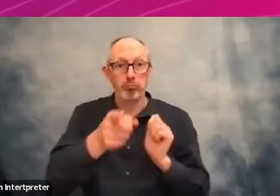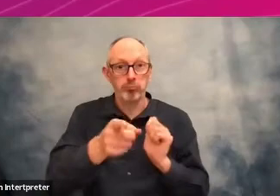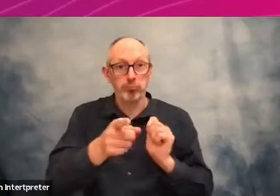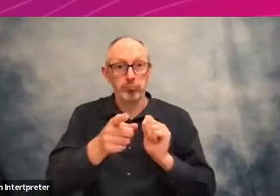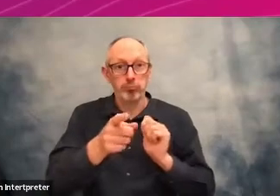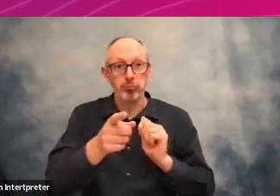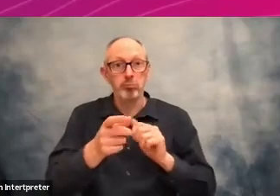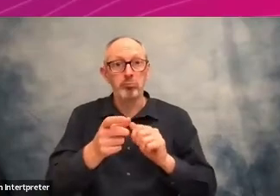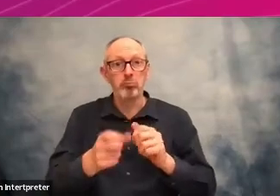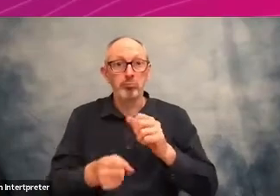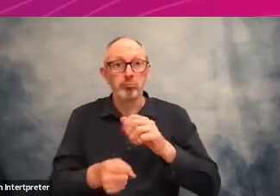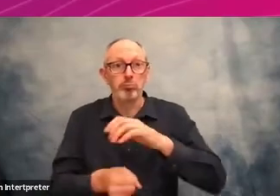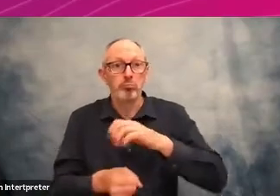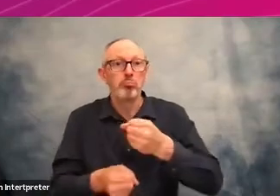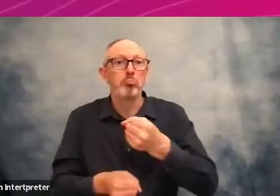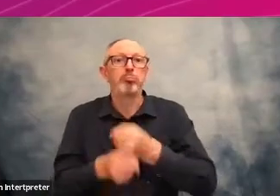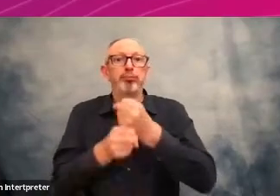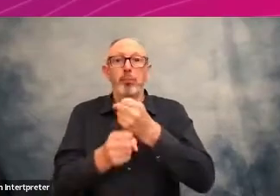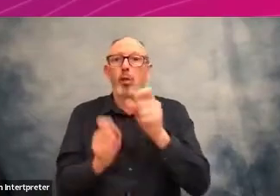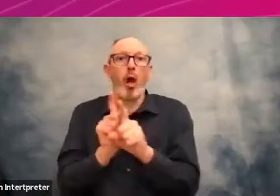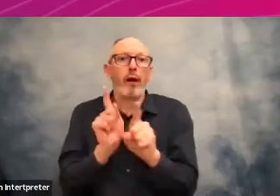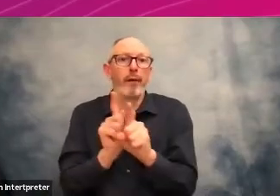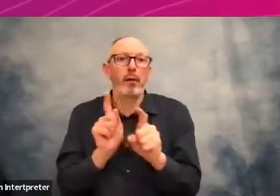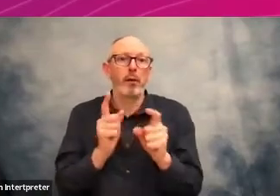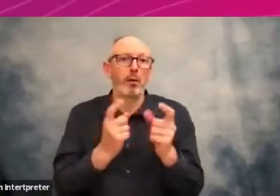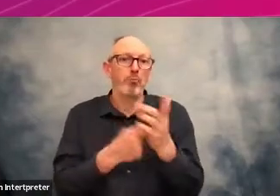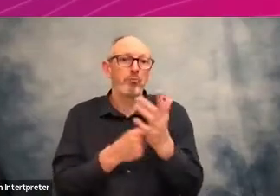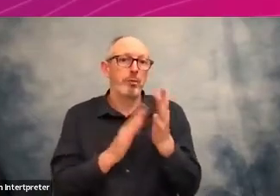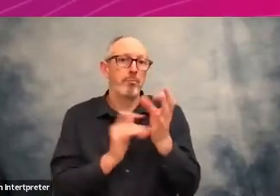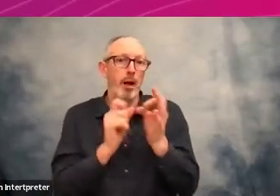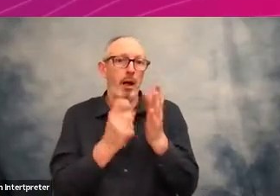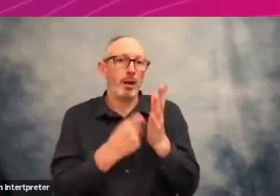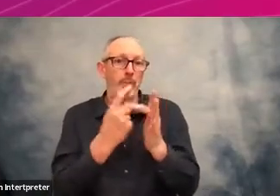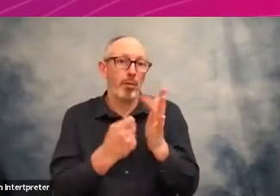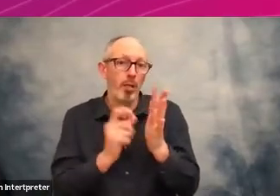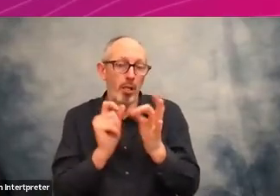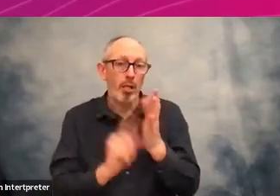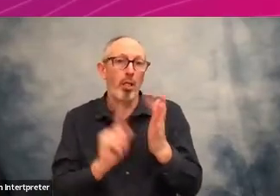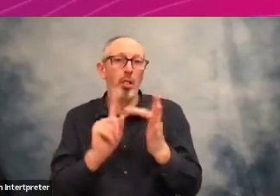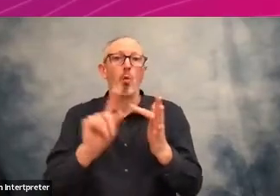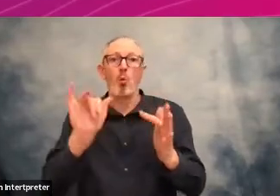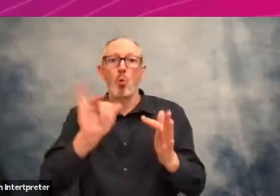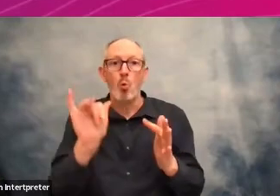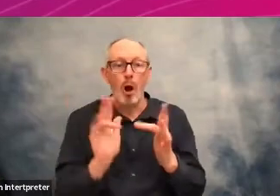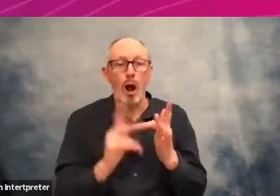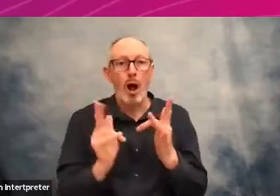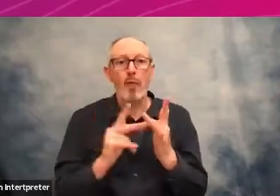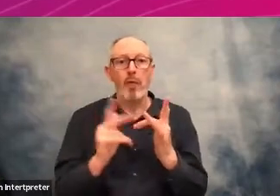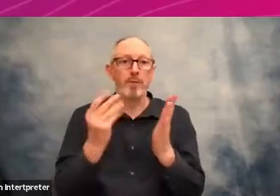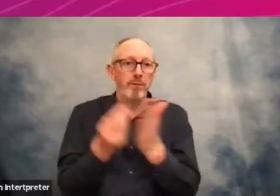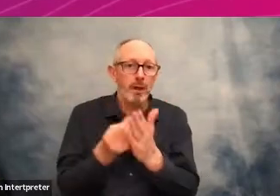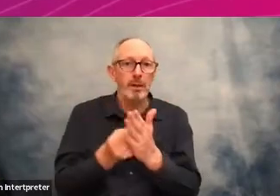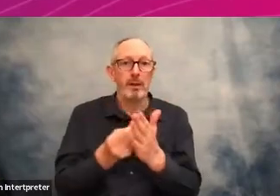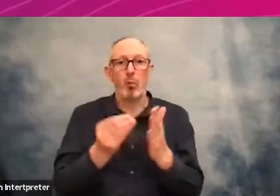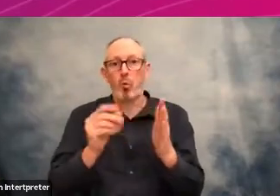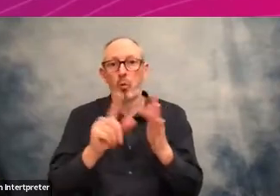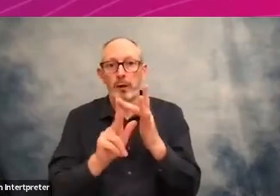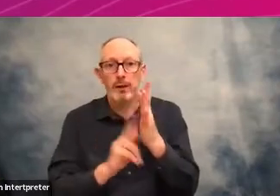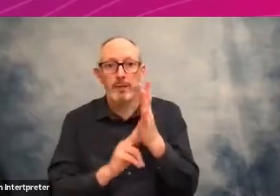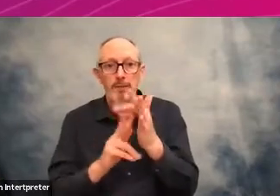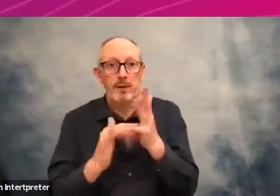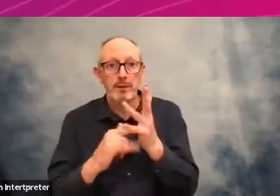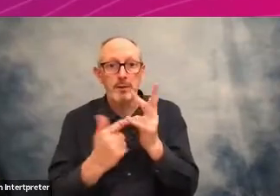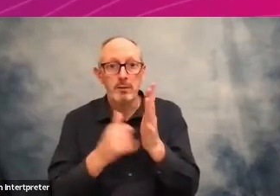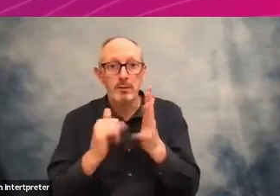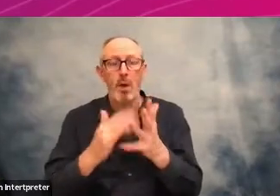doors, whether that be from programs like Remarkable Launcher right through to accelerators, to funding, to investors. My goal is